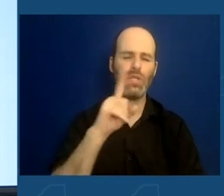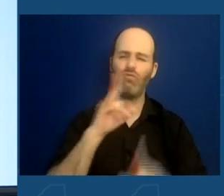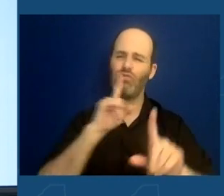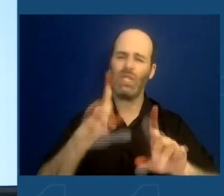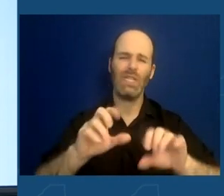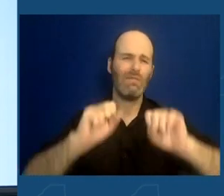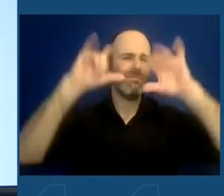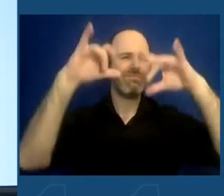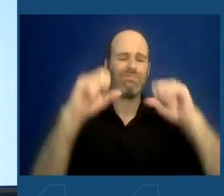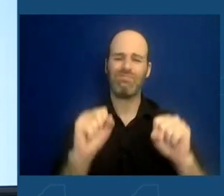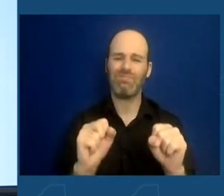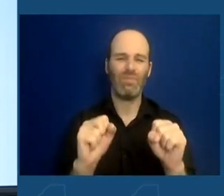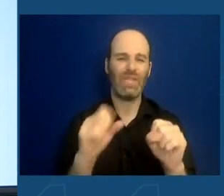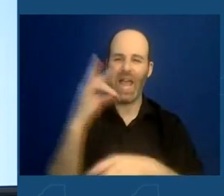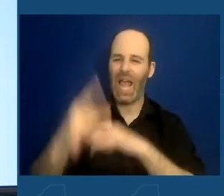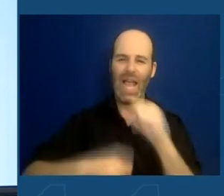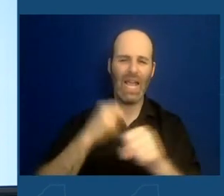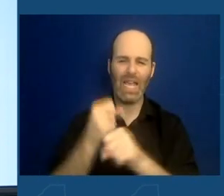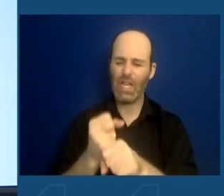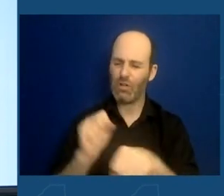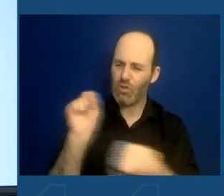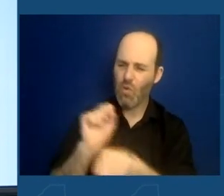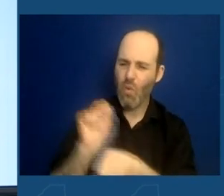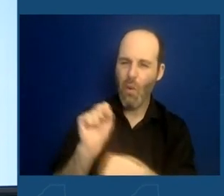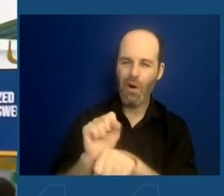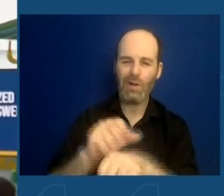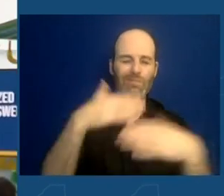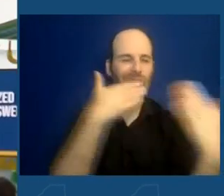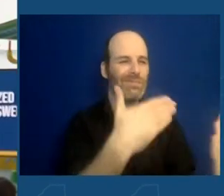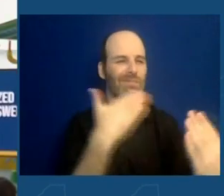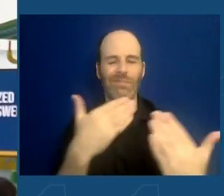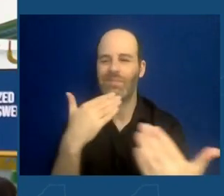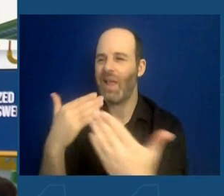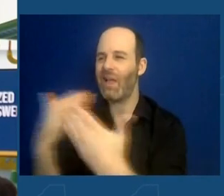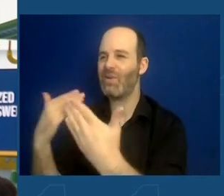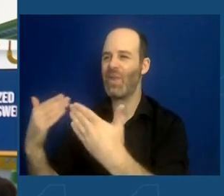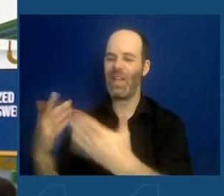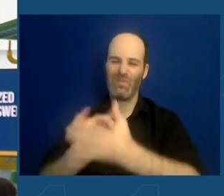in the making. Thank you, thank you, thank you, and congratulations.